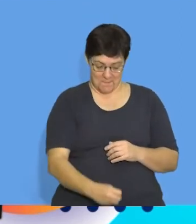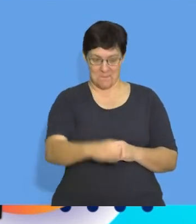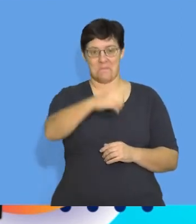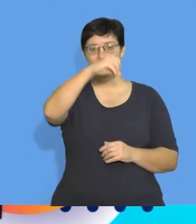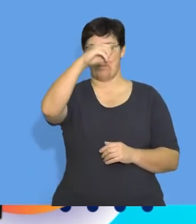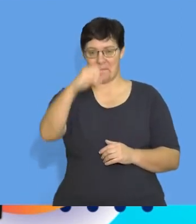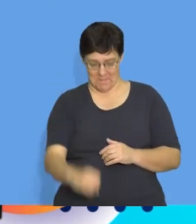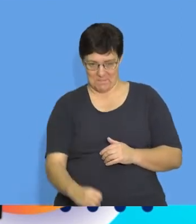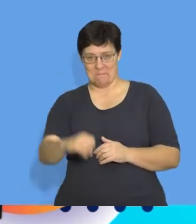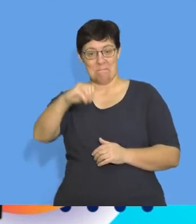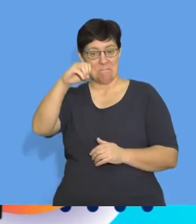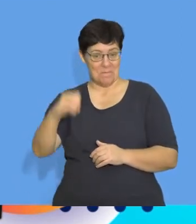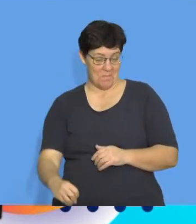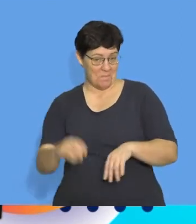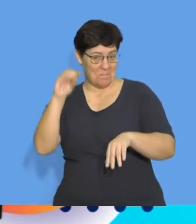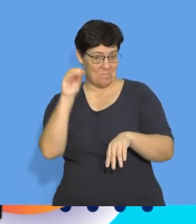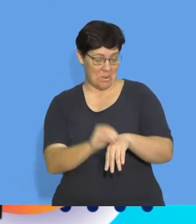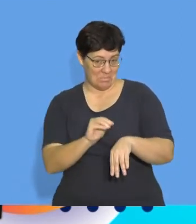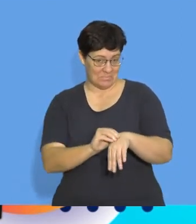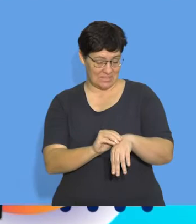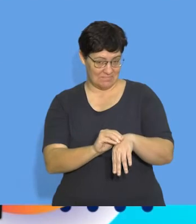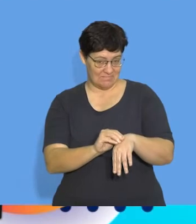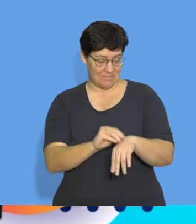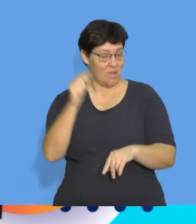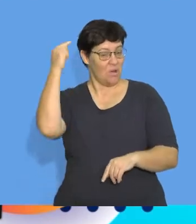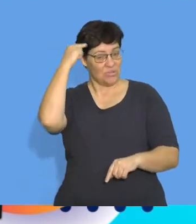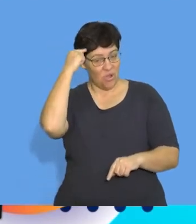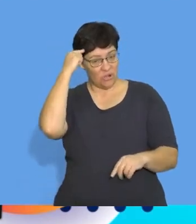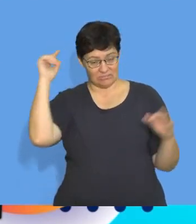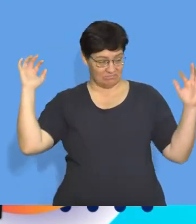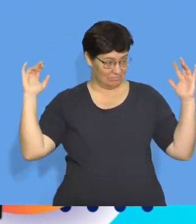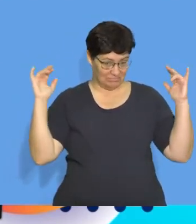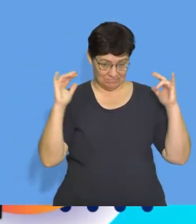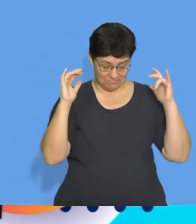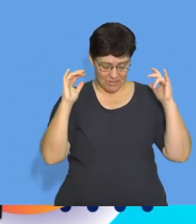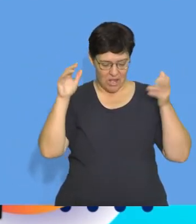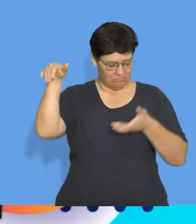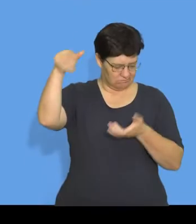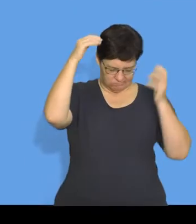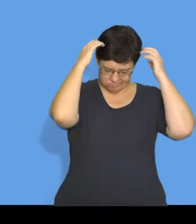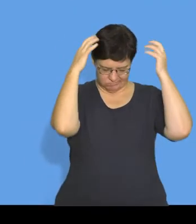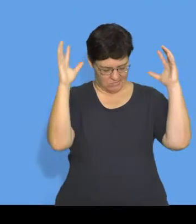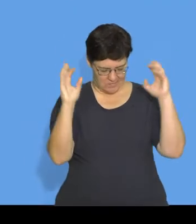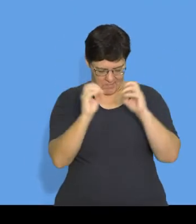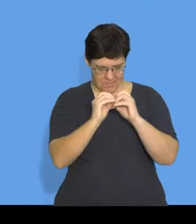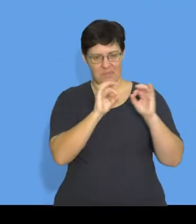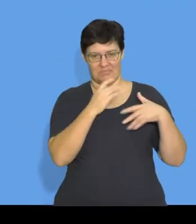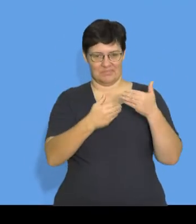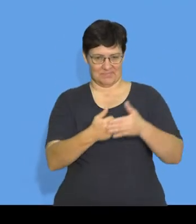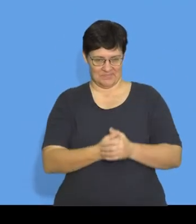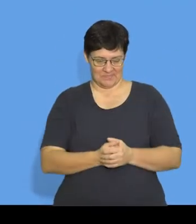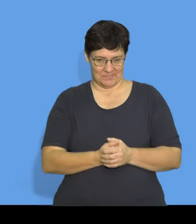problems. So we're going to gather our thoughts, and off we go. So here we go. A ball is